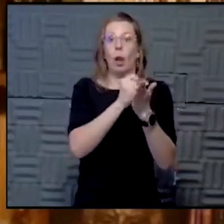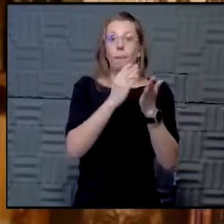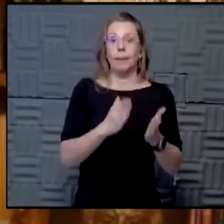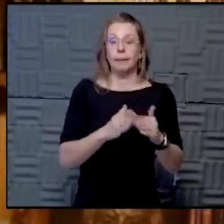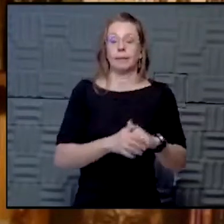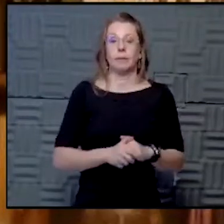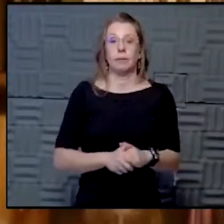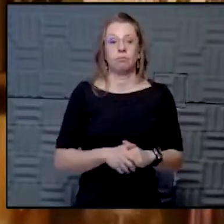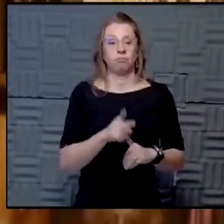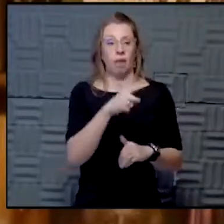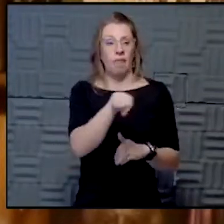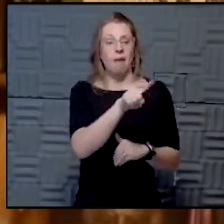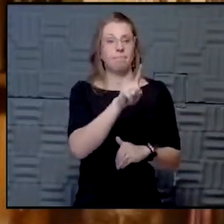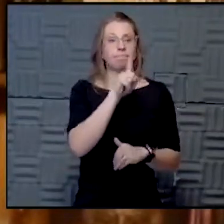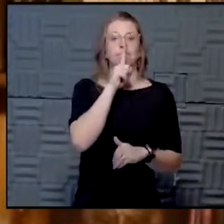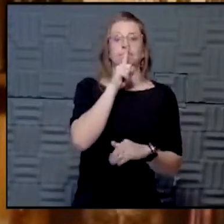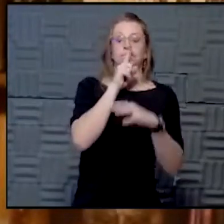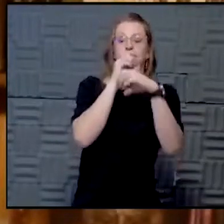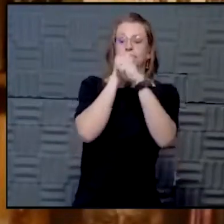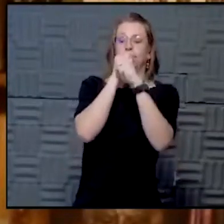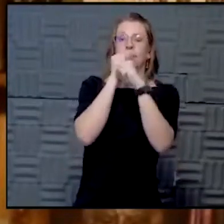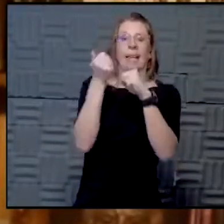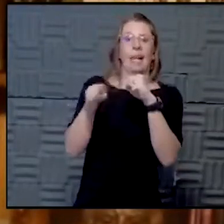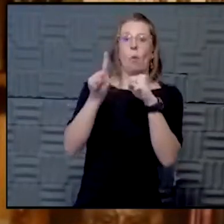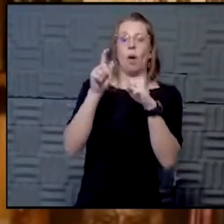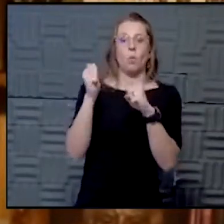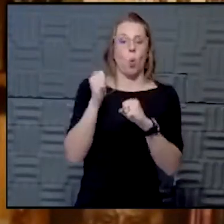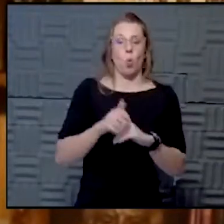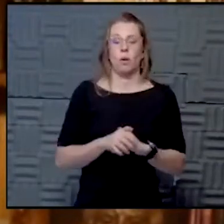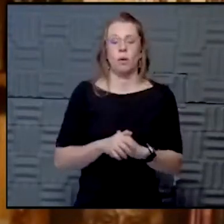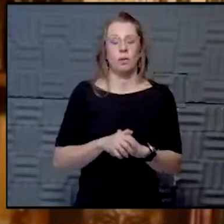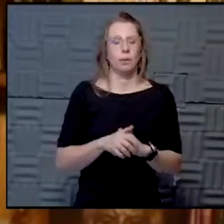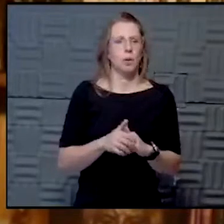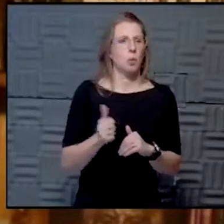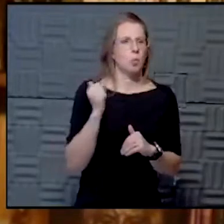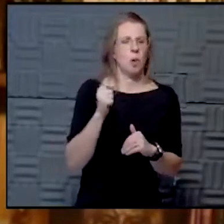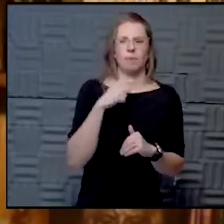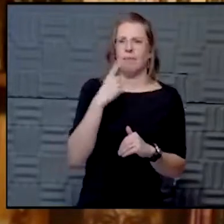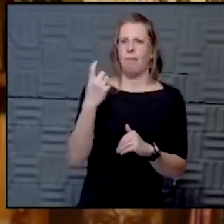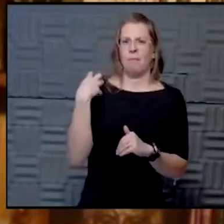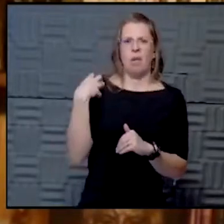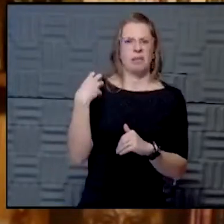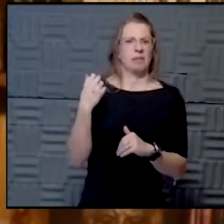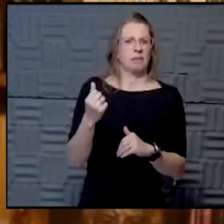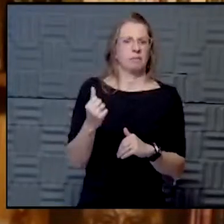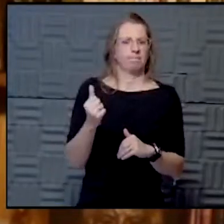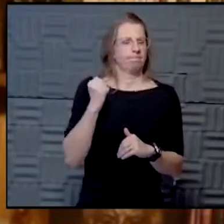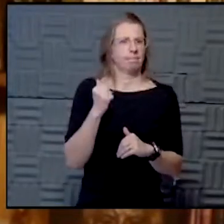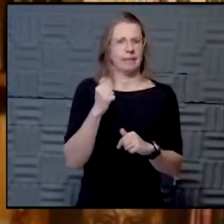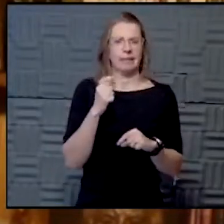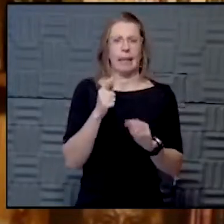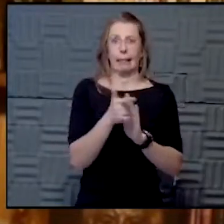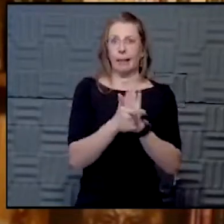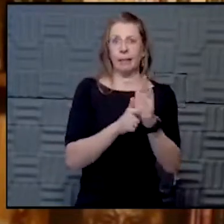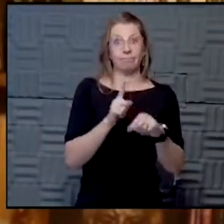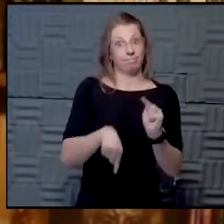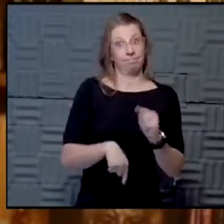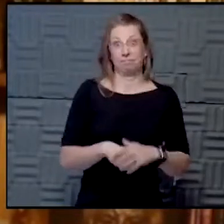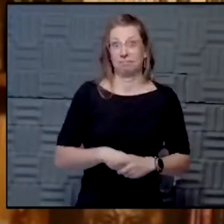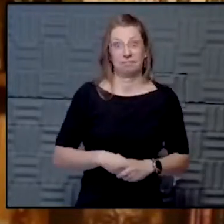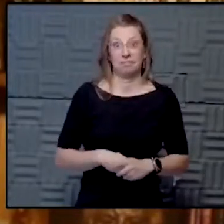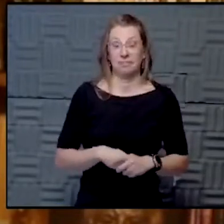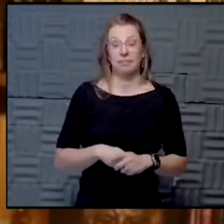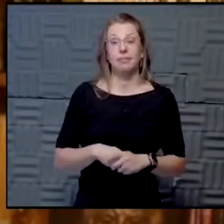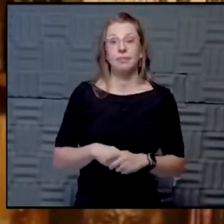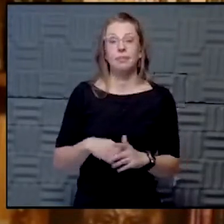not going to tell anyone, and they're definitely not going to tell your employer, because we can't legally. So